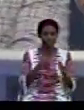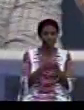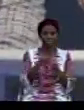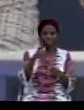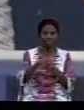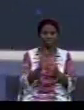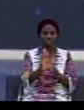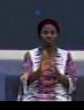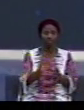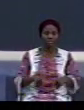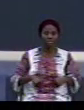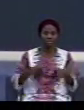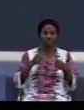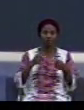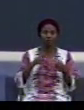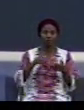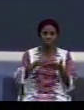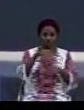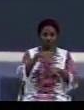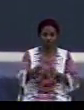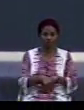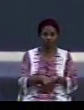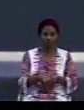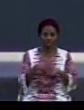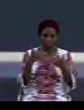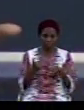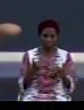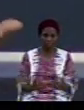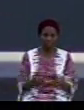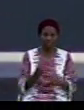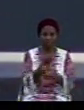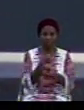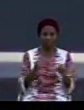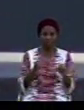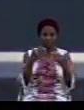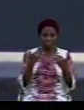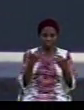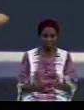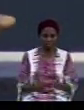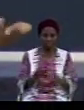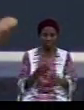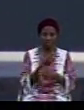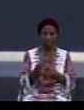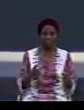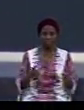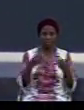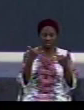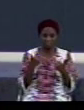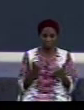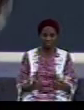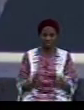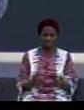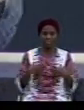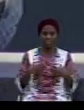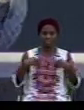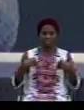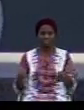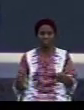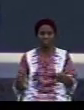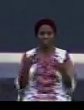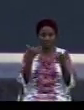Present salvation. Present deliverance, present redemption, present healing,